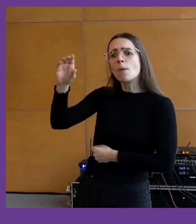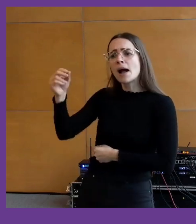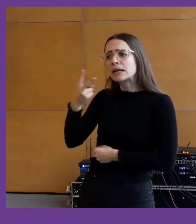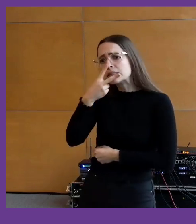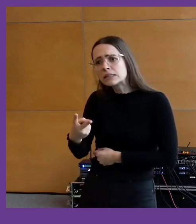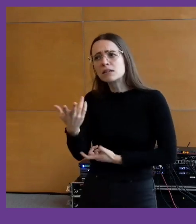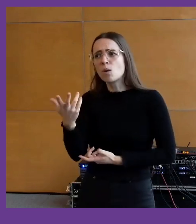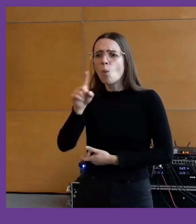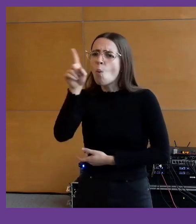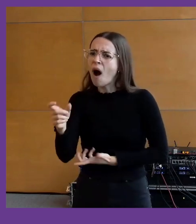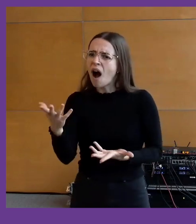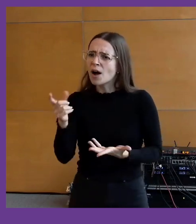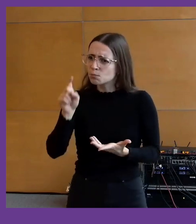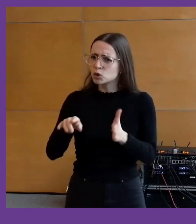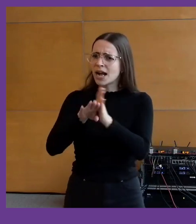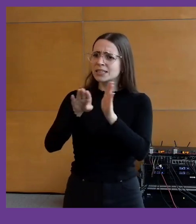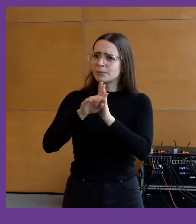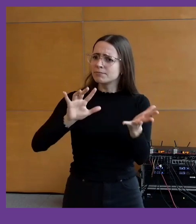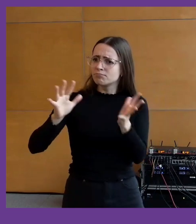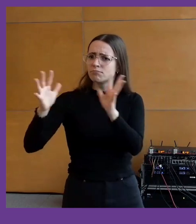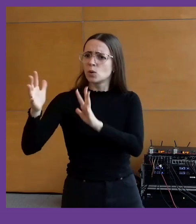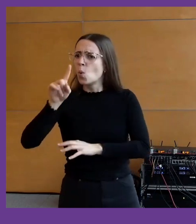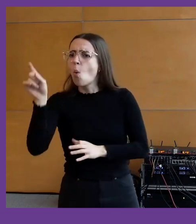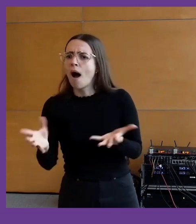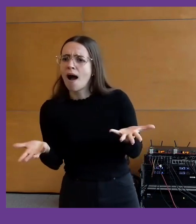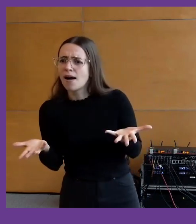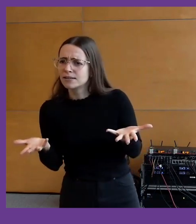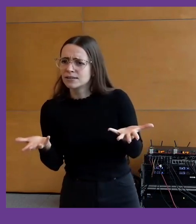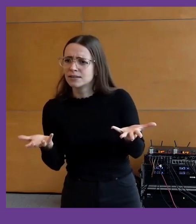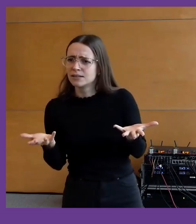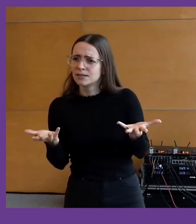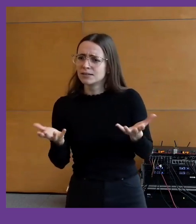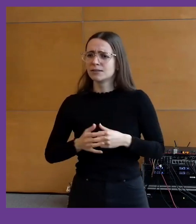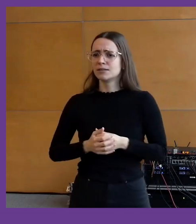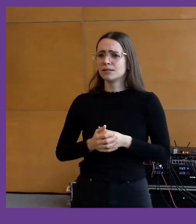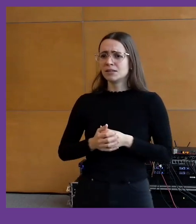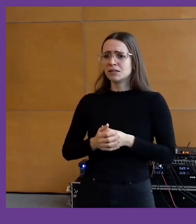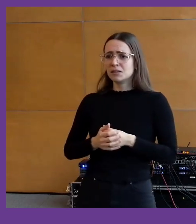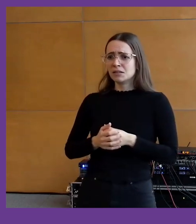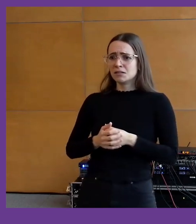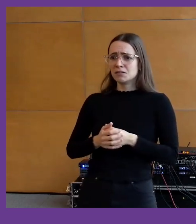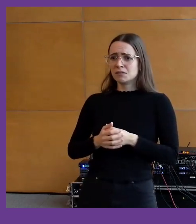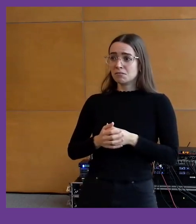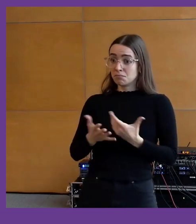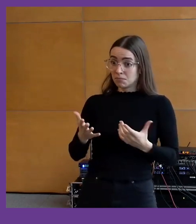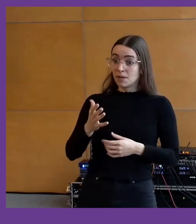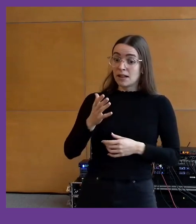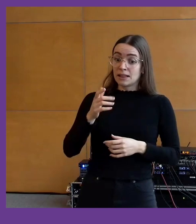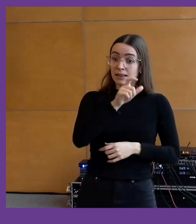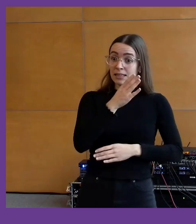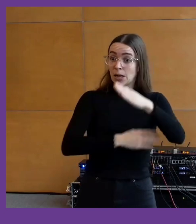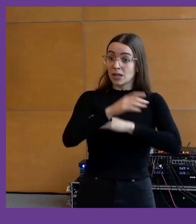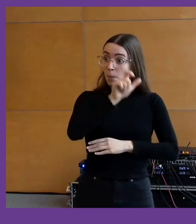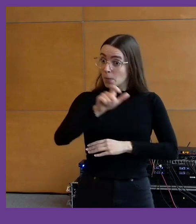of disabilities. And when I have guests in Madrid, they say, there are so many people with Down syndrome. There are so many old people